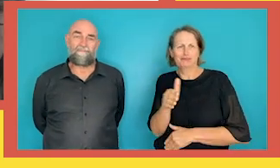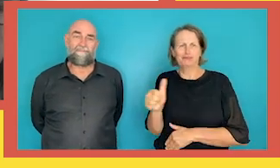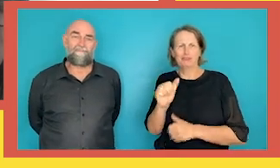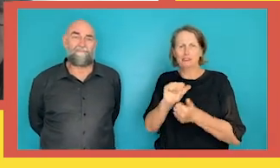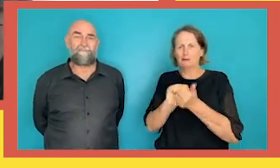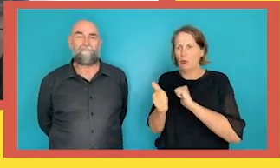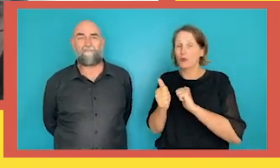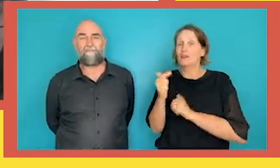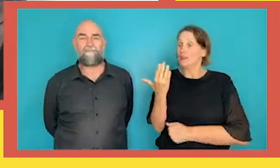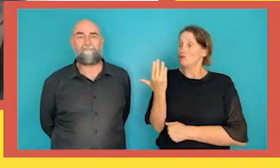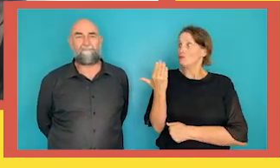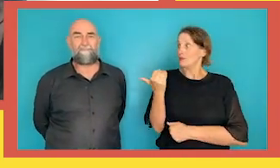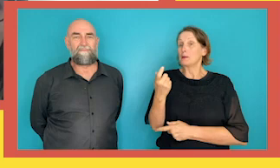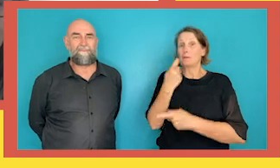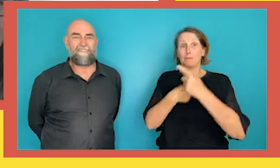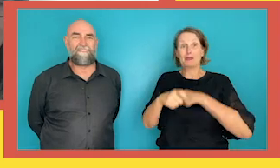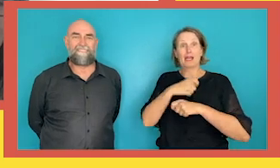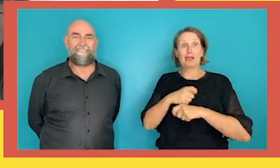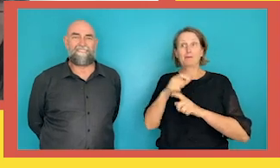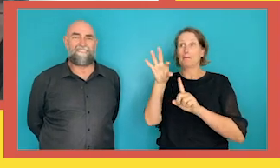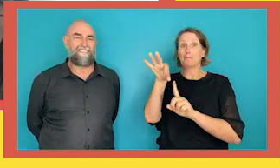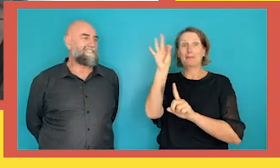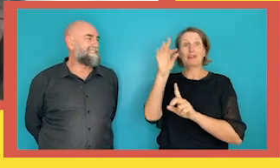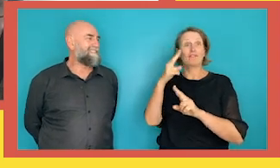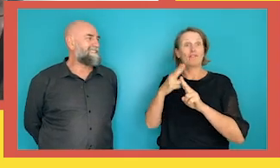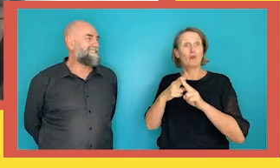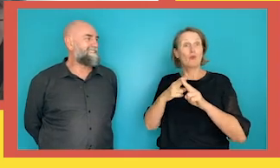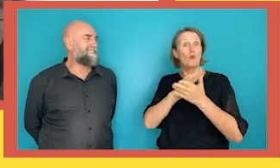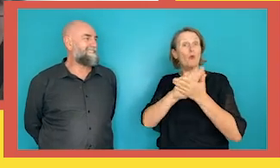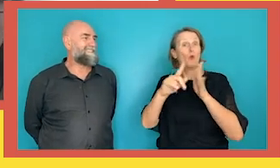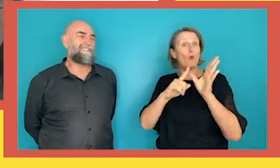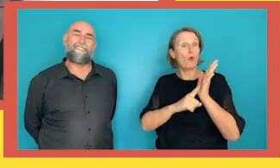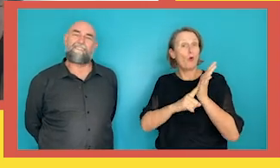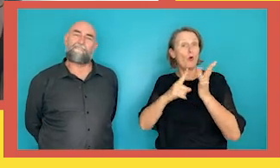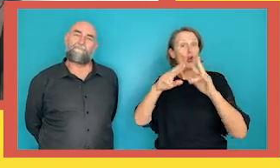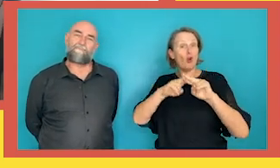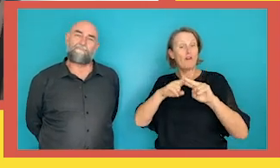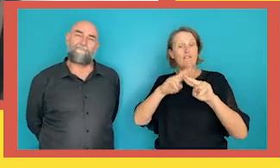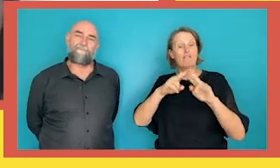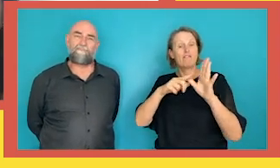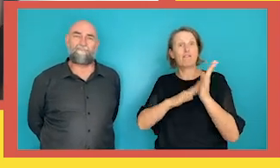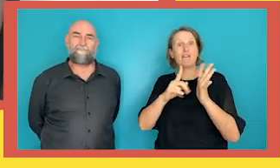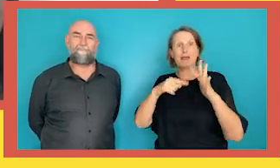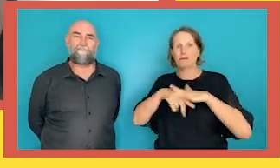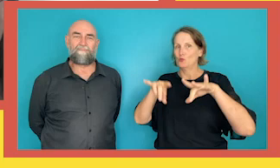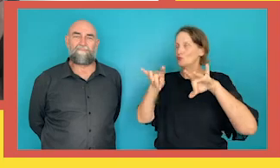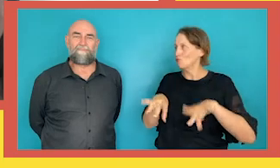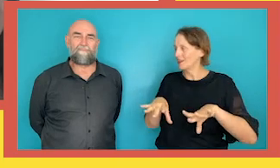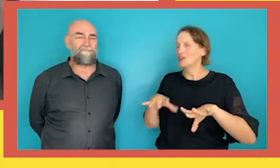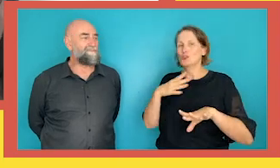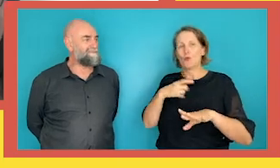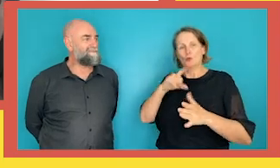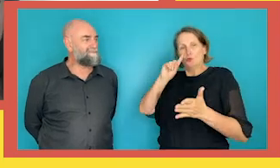sports, he was inducted into the Sporting Hall of Fame here in Australia. So I just wanted to take a moment